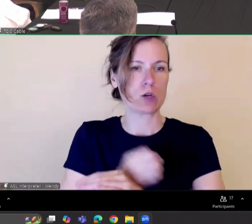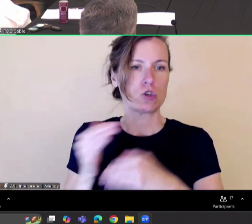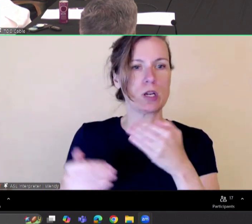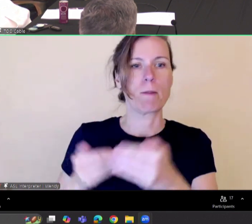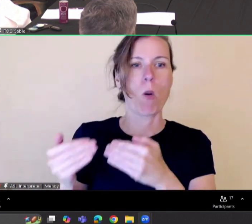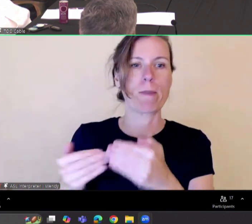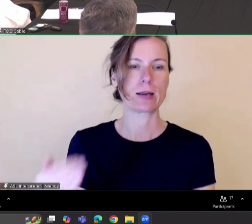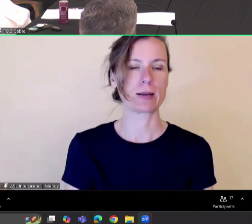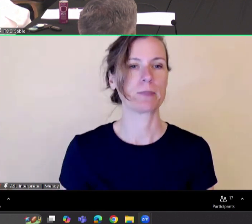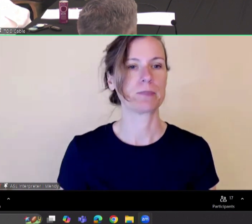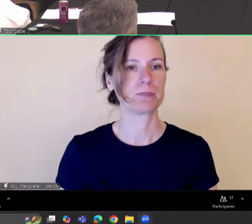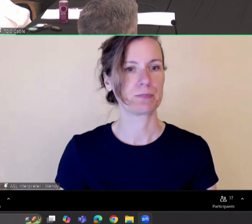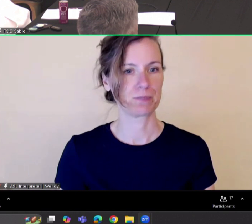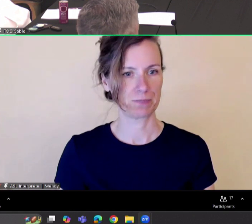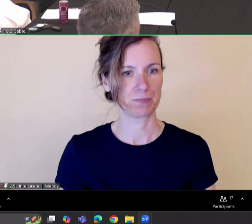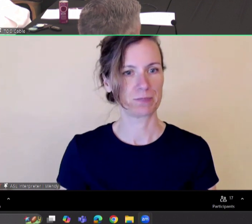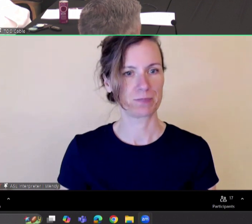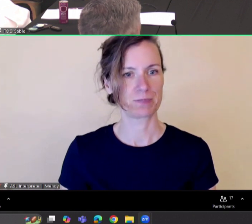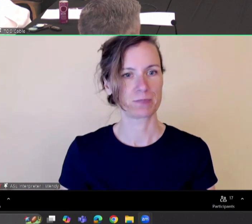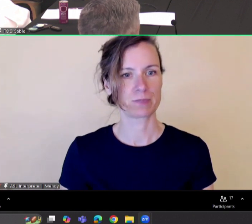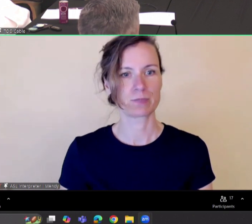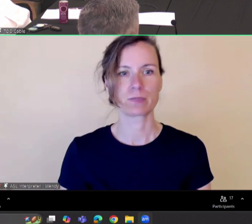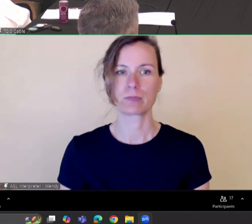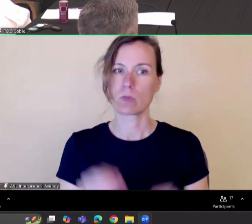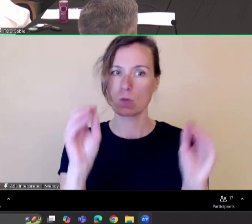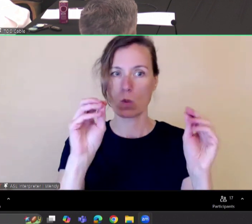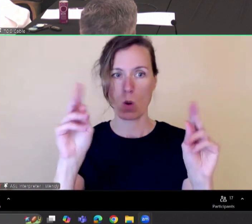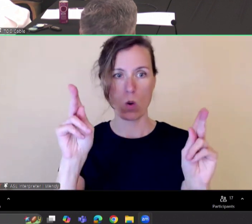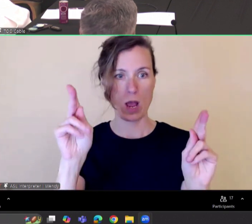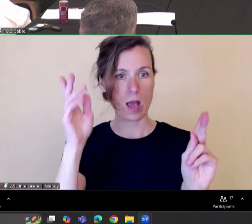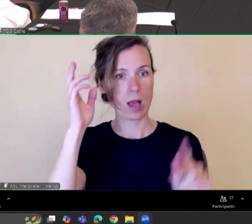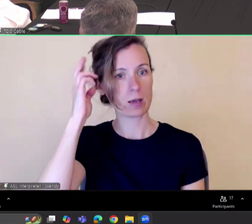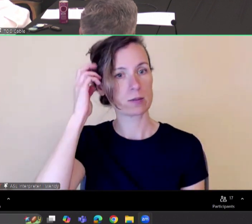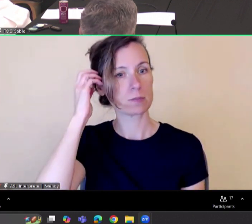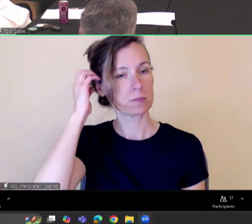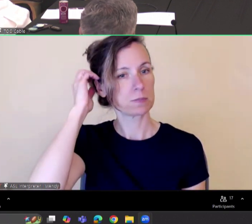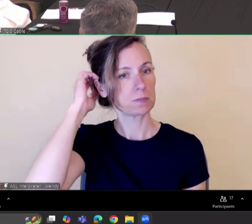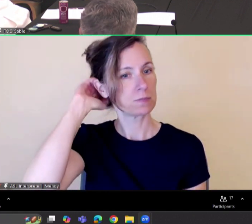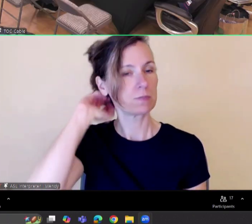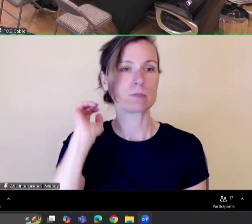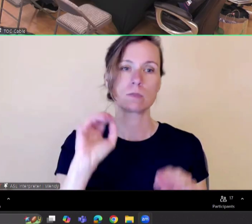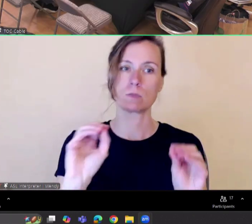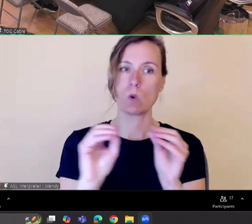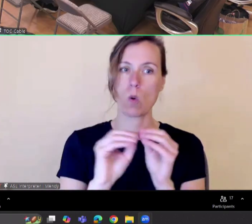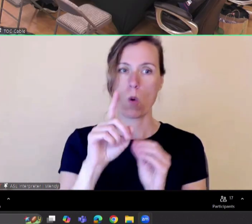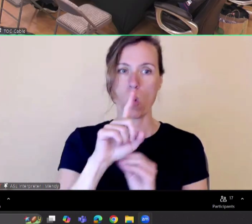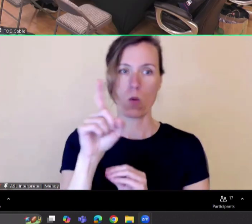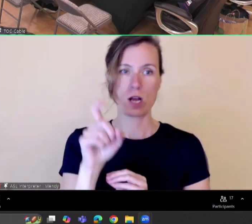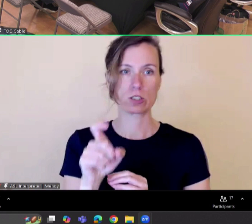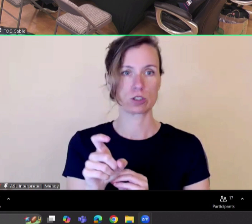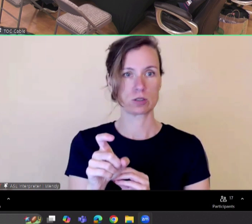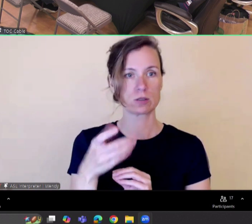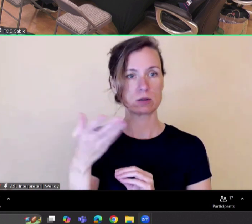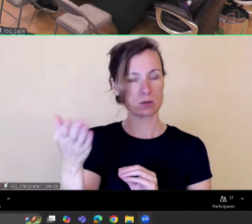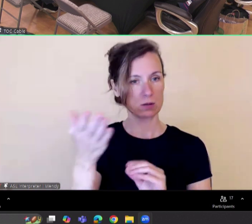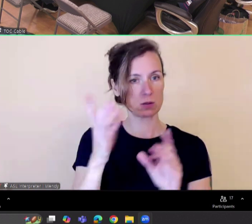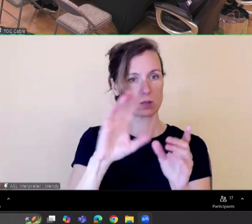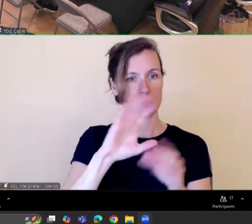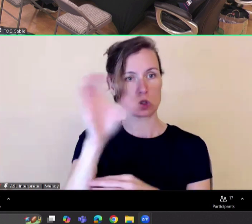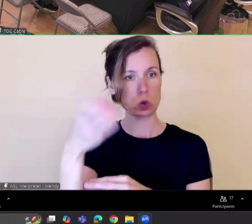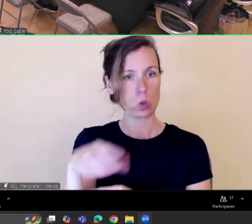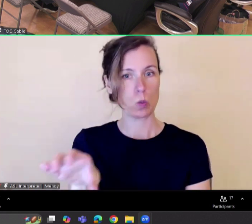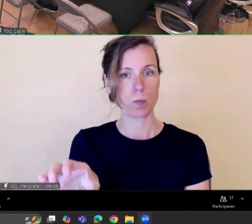Yeah. All right, with that, if there's no more questions at the table or online or